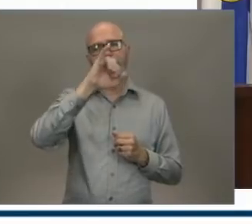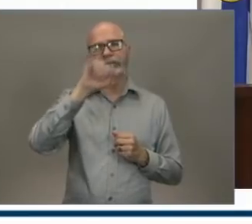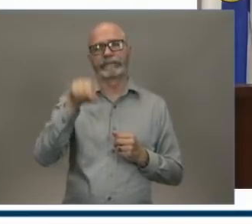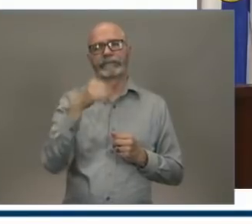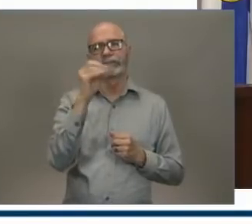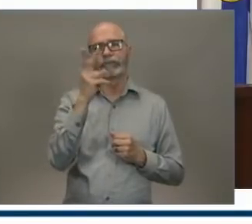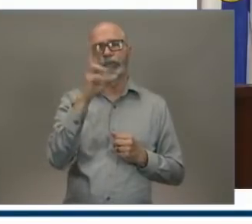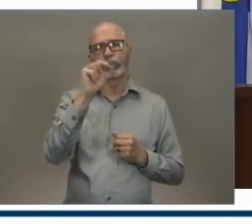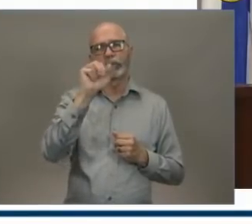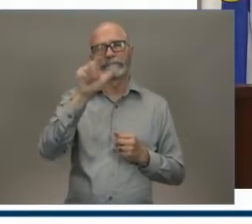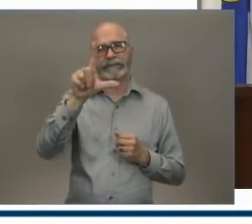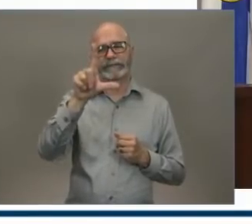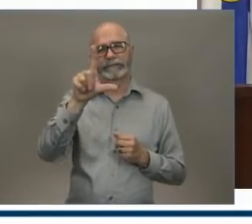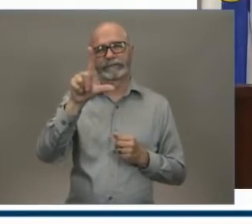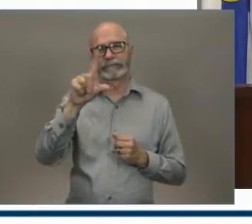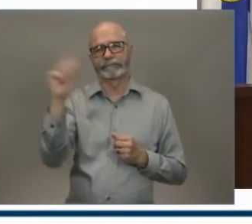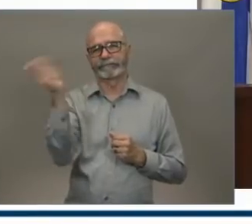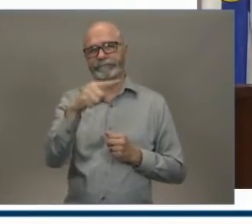am.